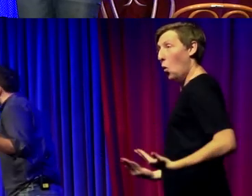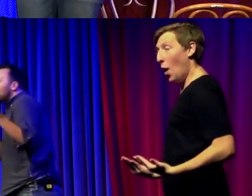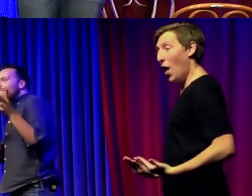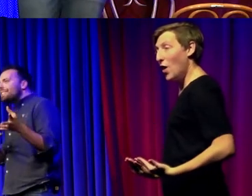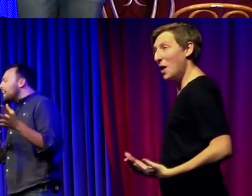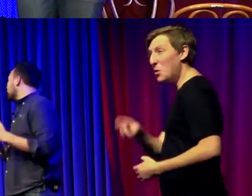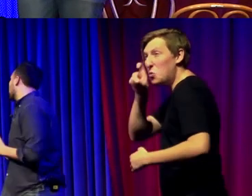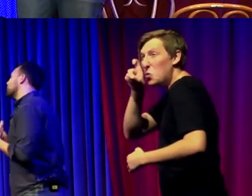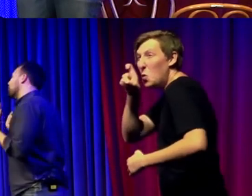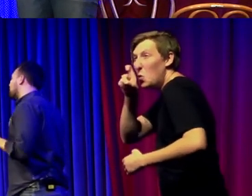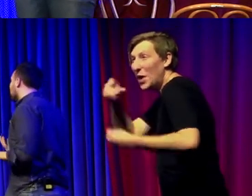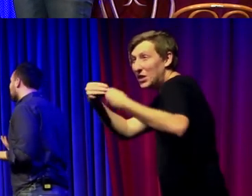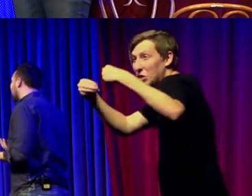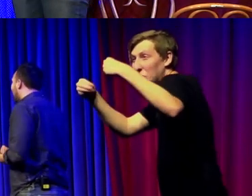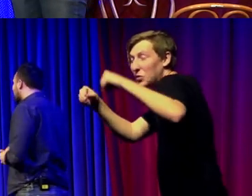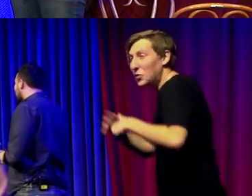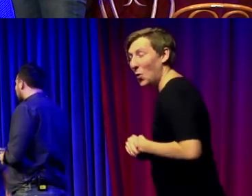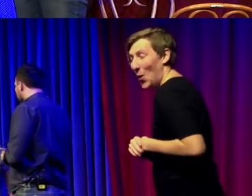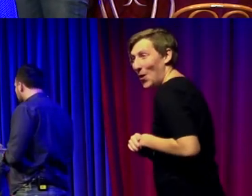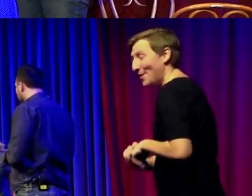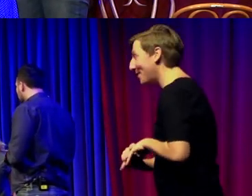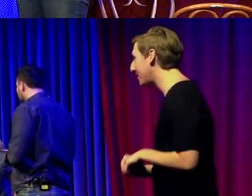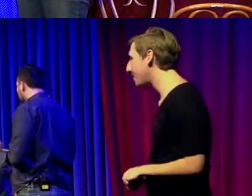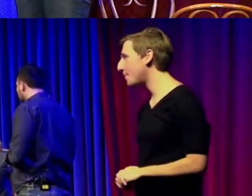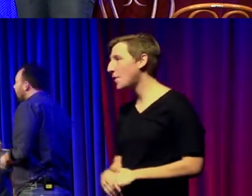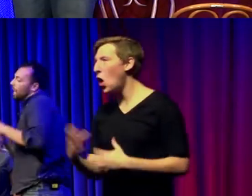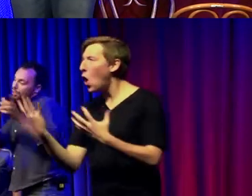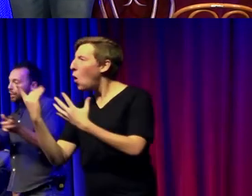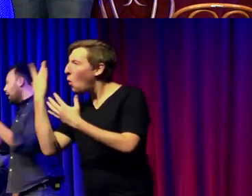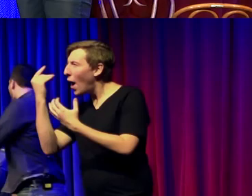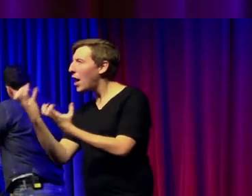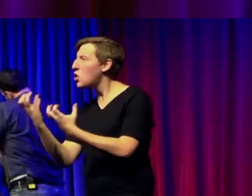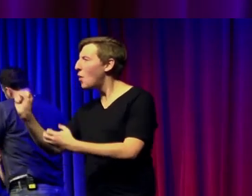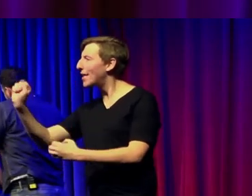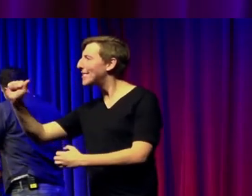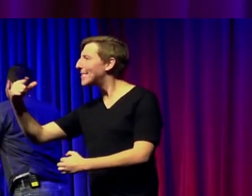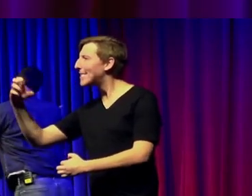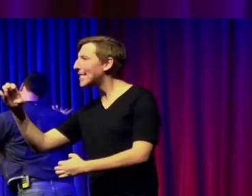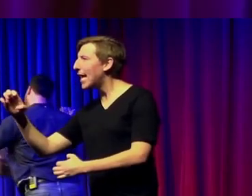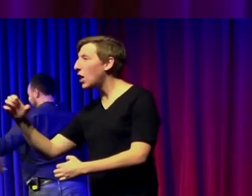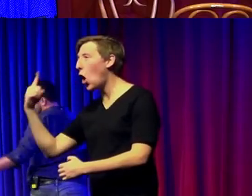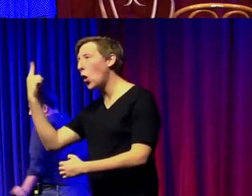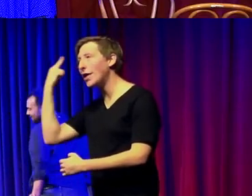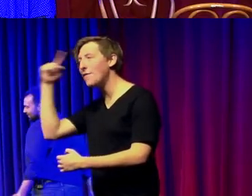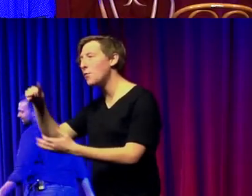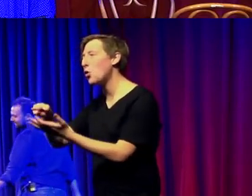What did you want this sage for? It's for pure causes. I need to kill my husband. Here you go.